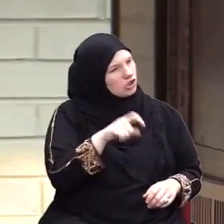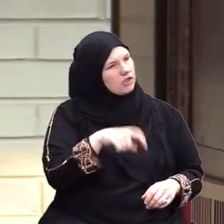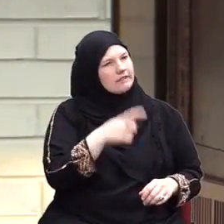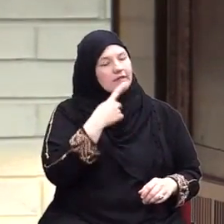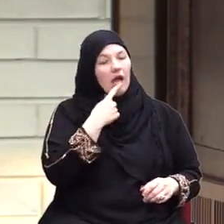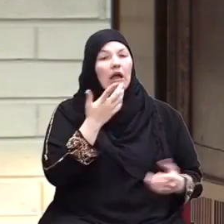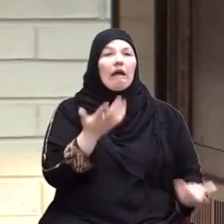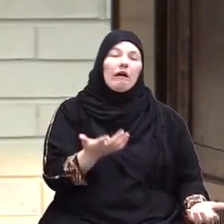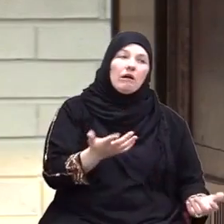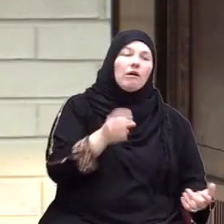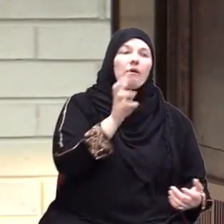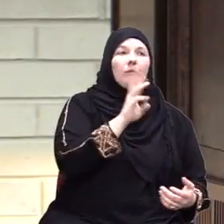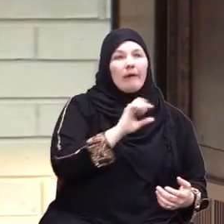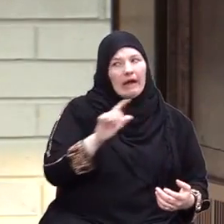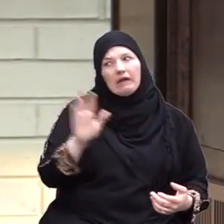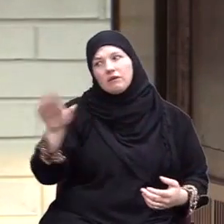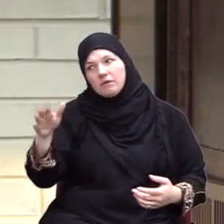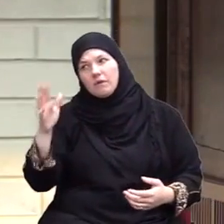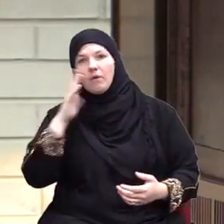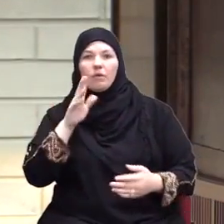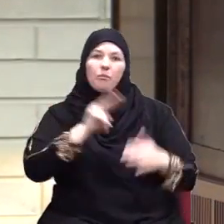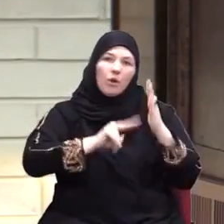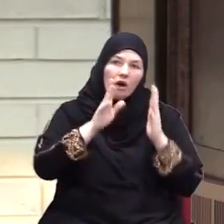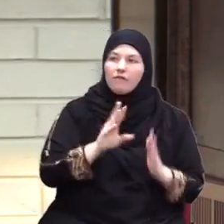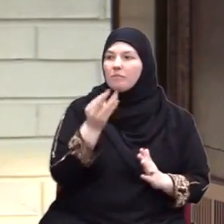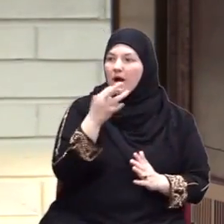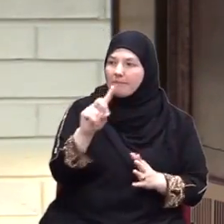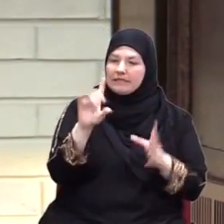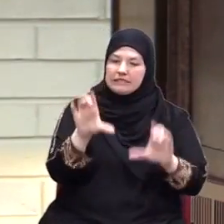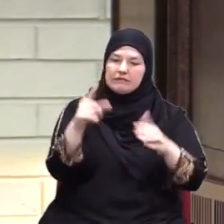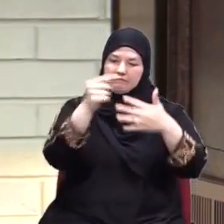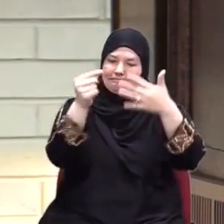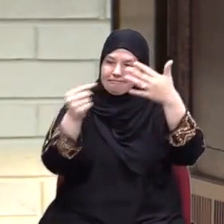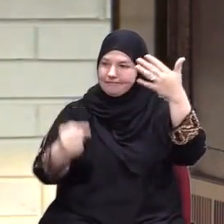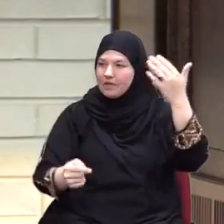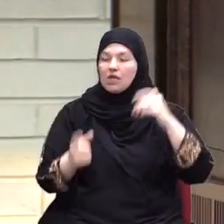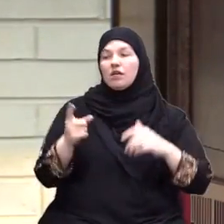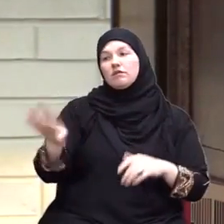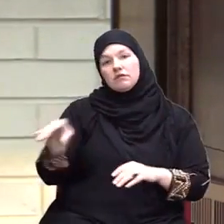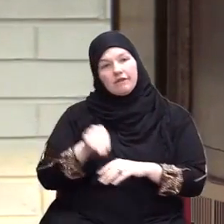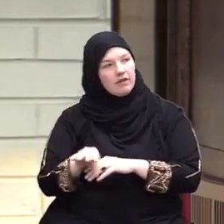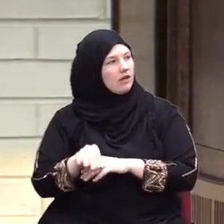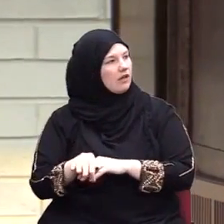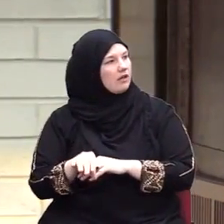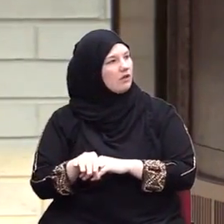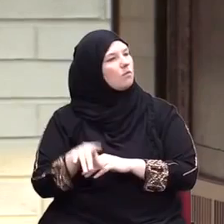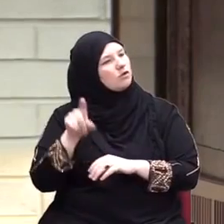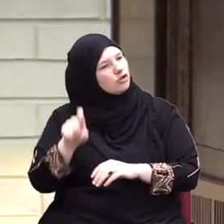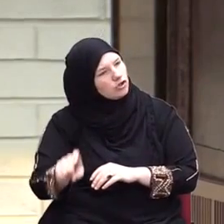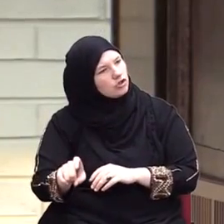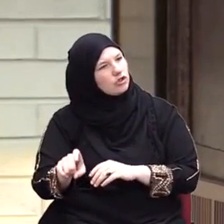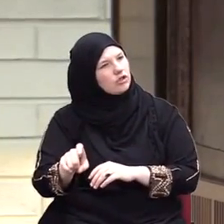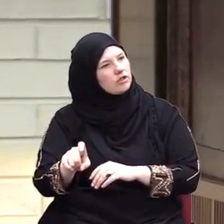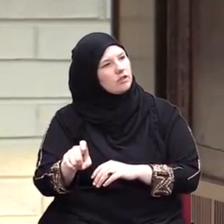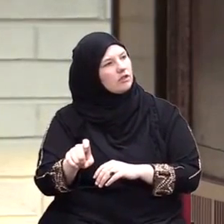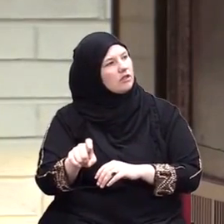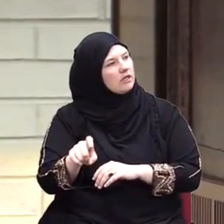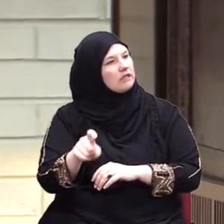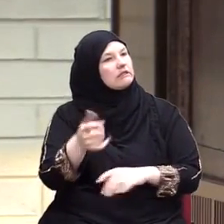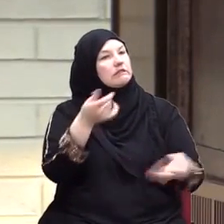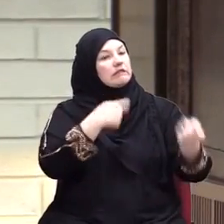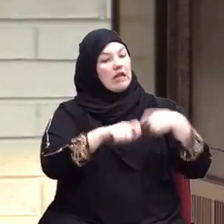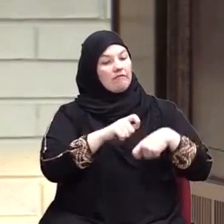set ourselves up as the example, we end up corrupting instead of reforming and